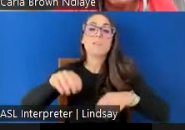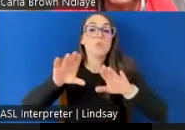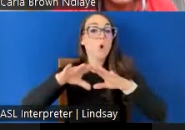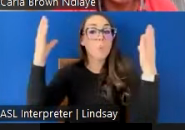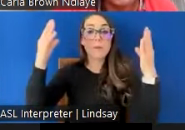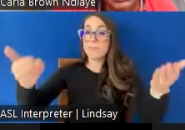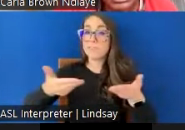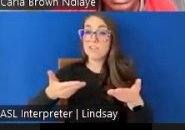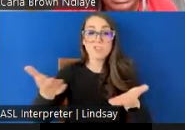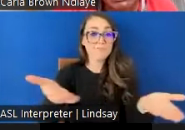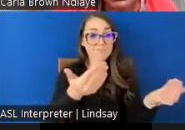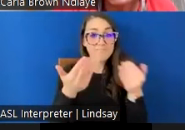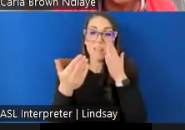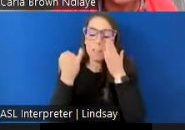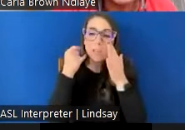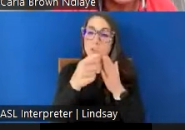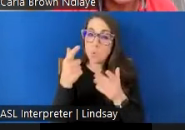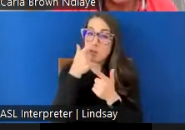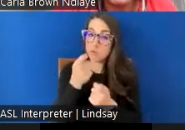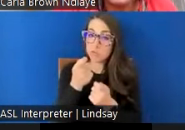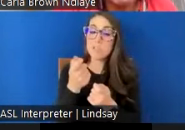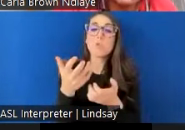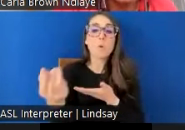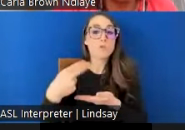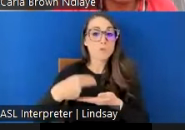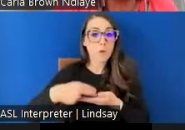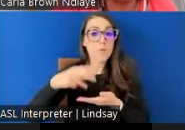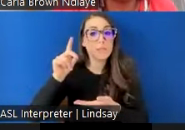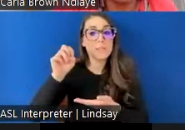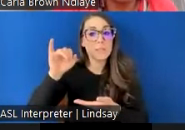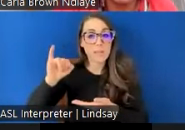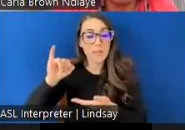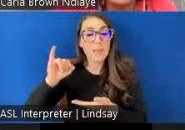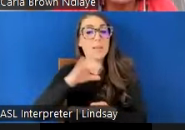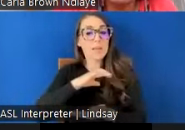interested in becoming part of the DEI committee, you can write directly to me. You can write to